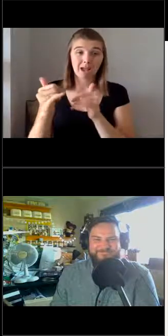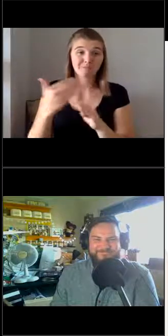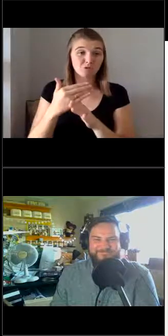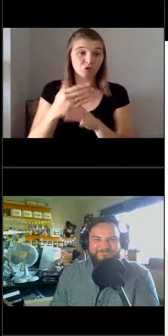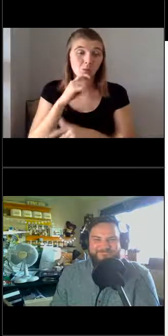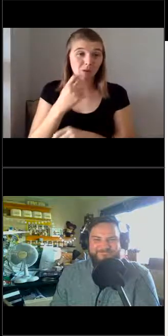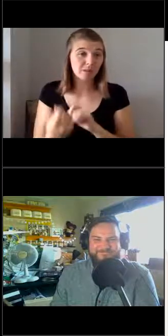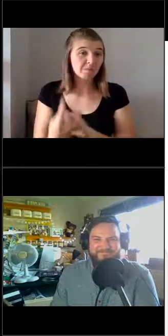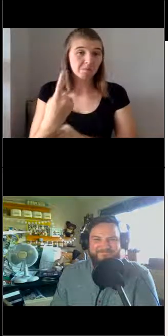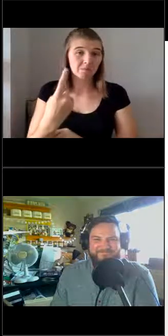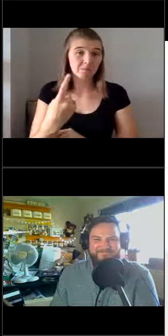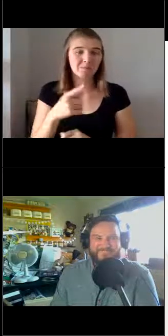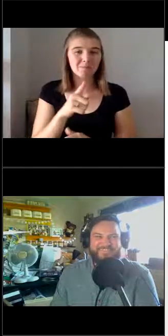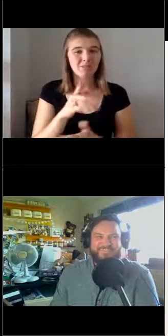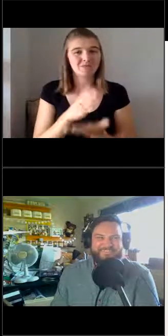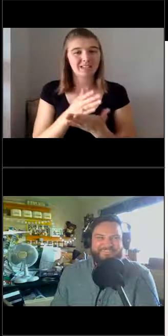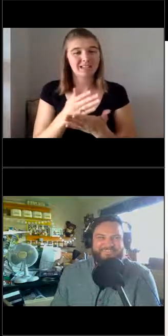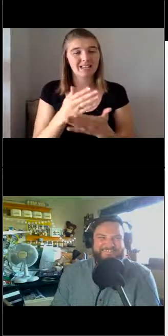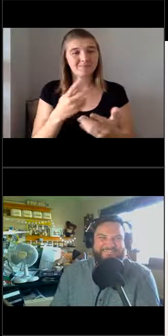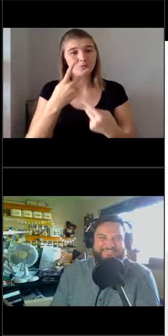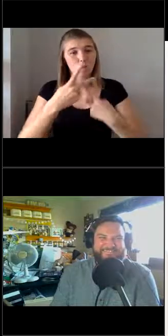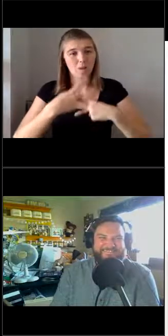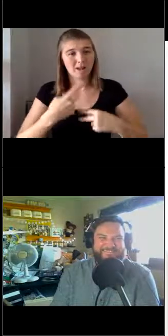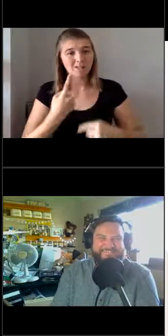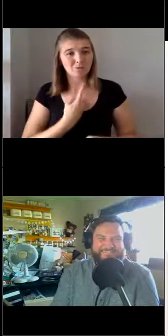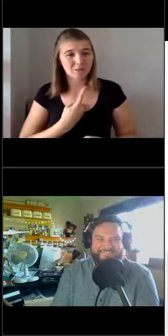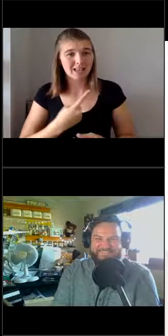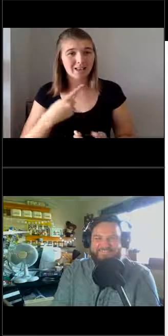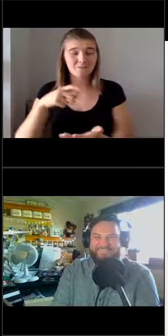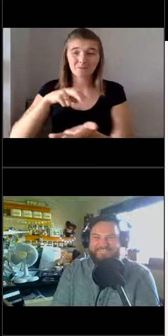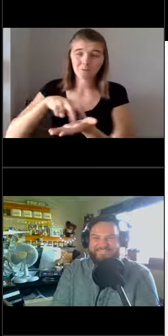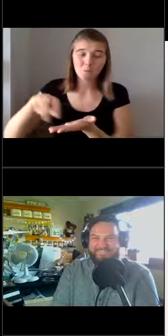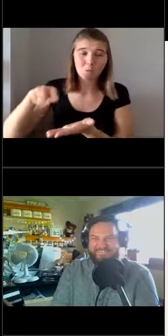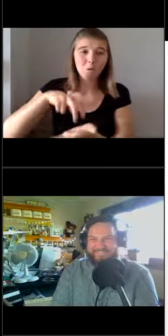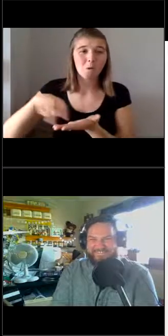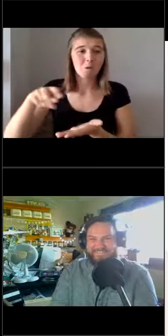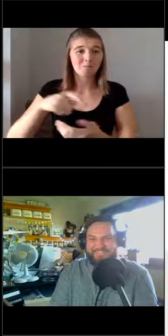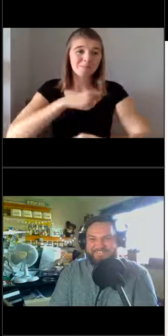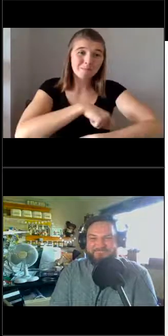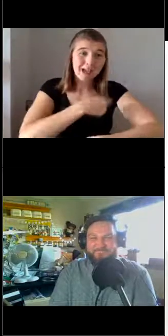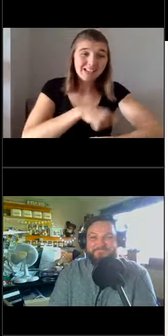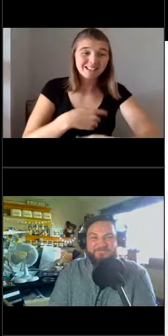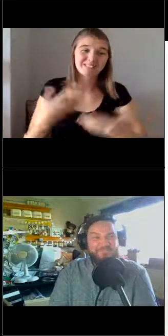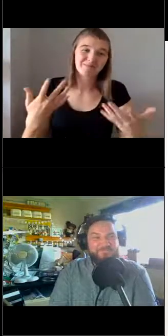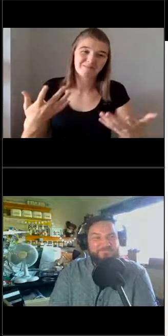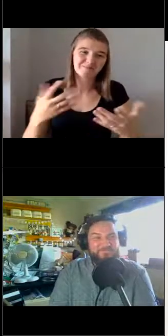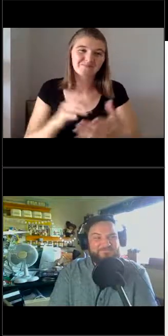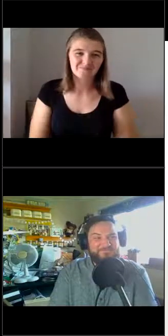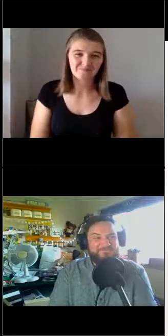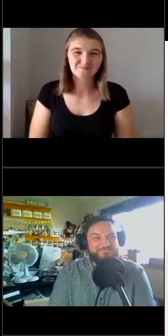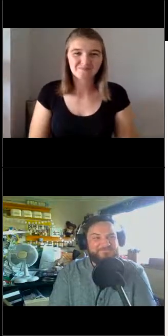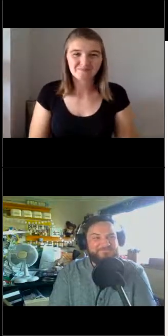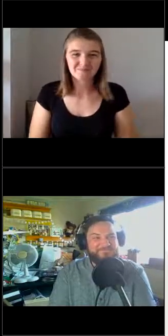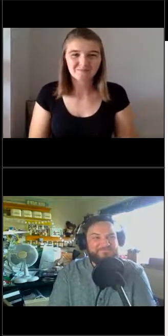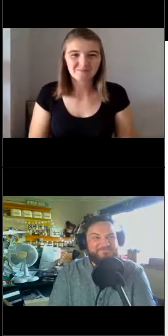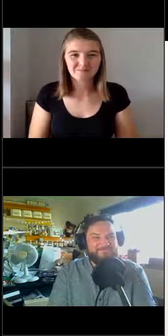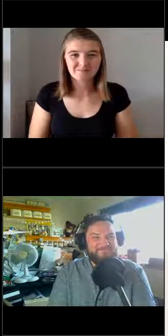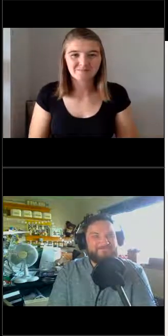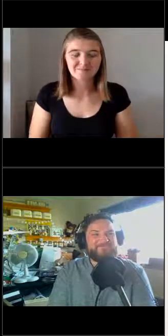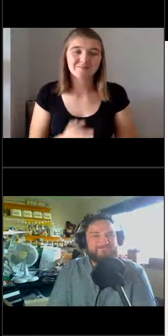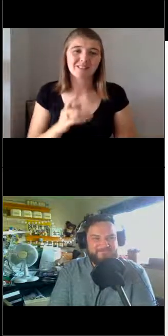astral projection and all that stuff, baking. Yeah. So yeah. Have positive, you